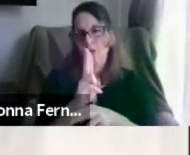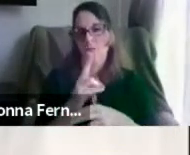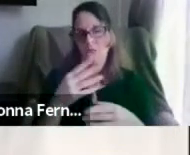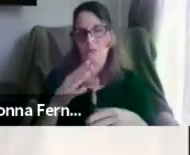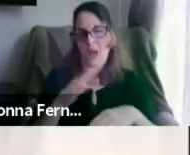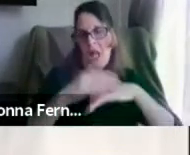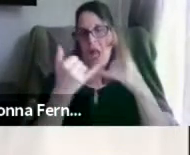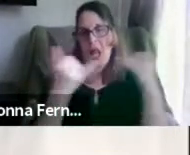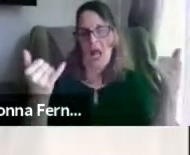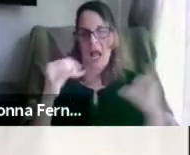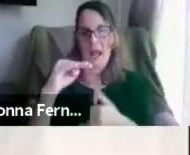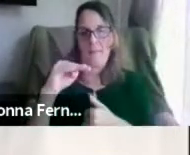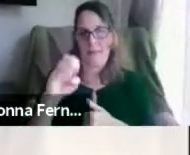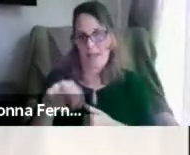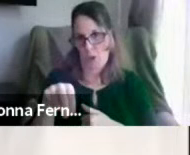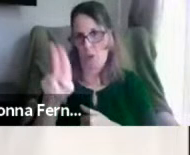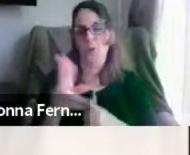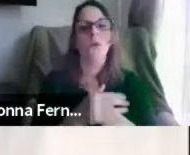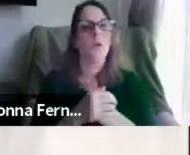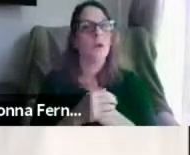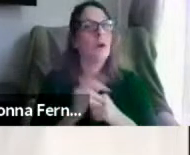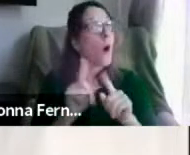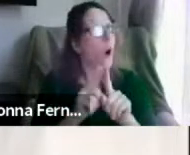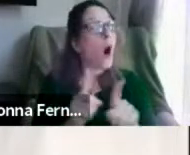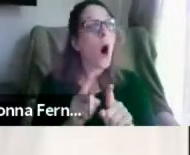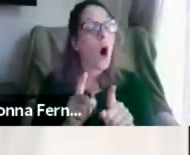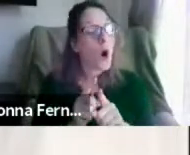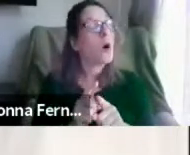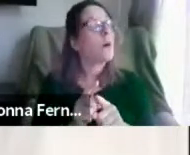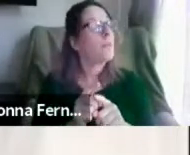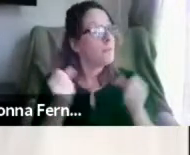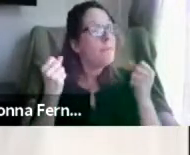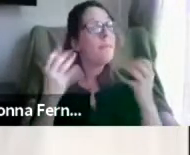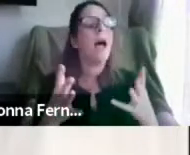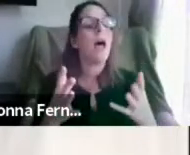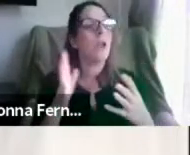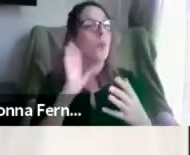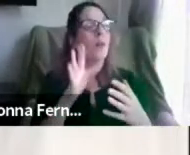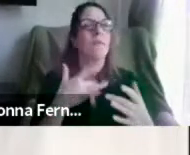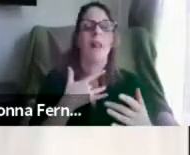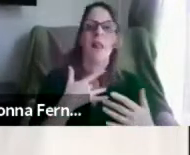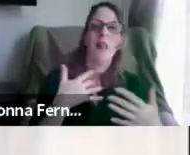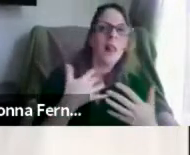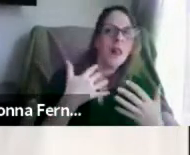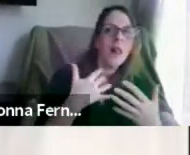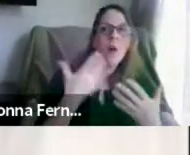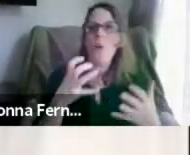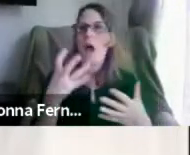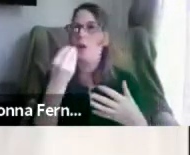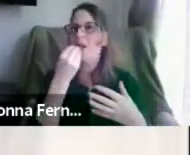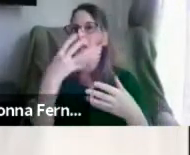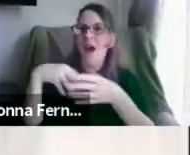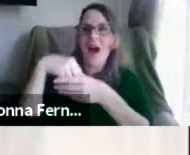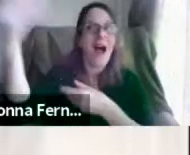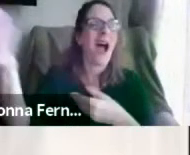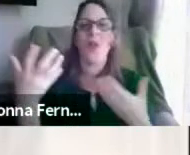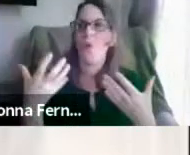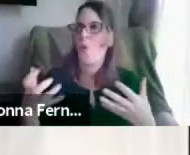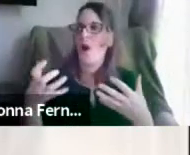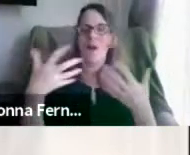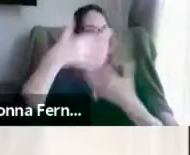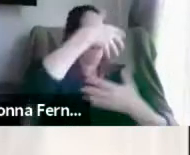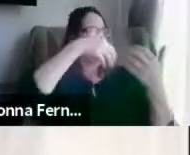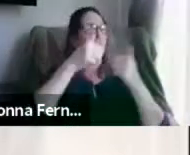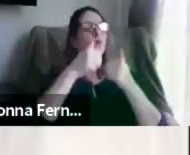Also, many people are still going to be very apprehensive about eating out in a restaurant or just going out in public in general.